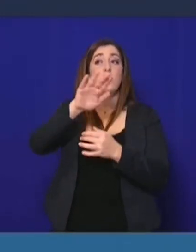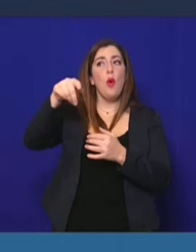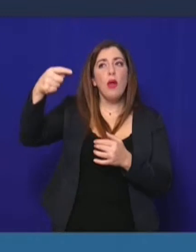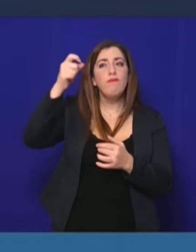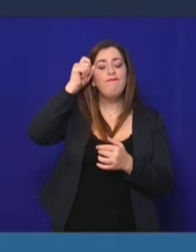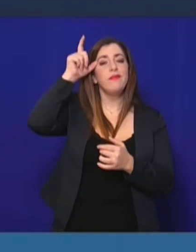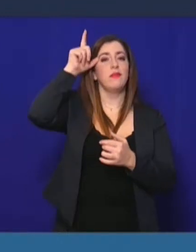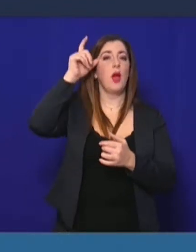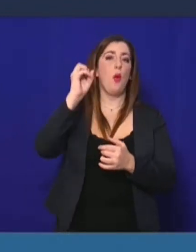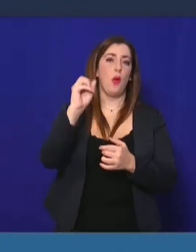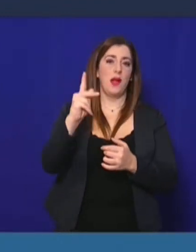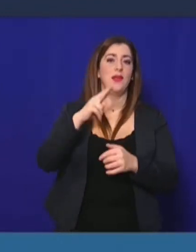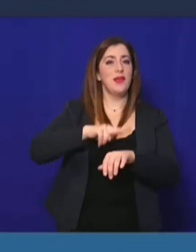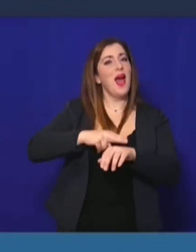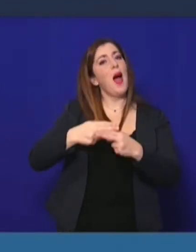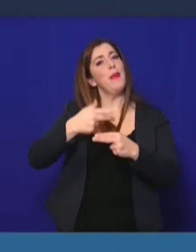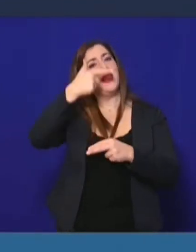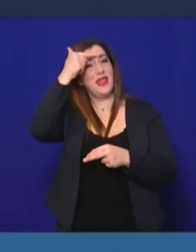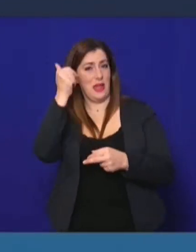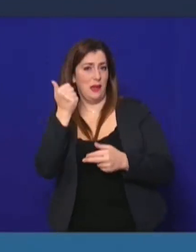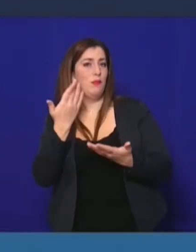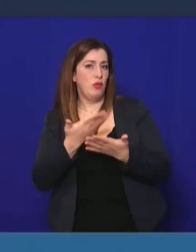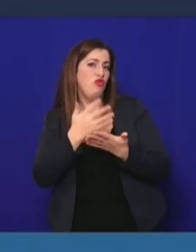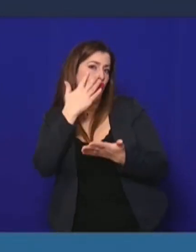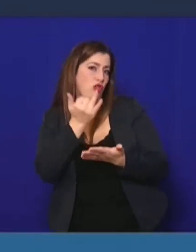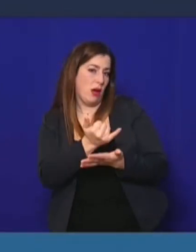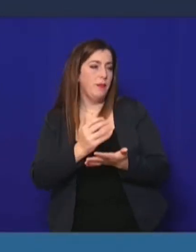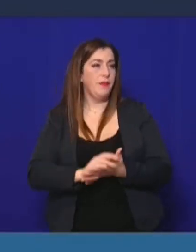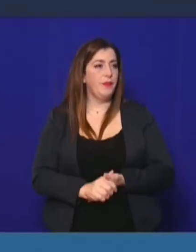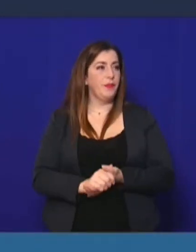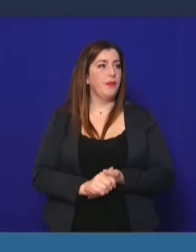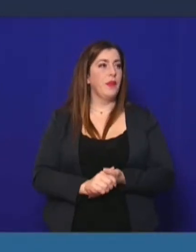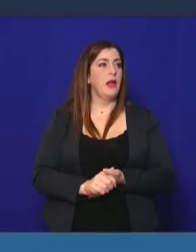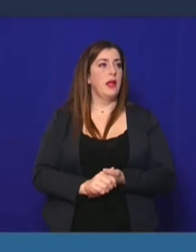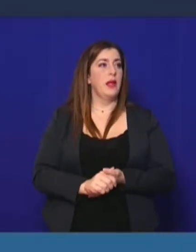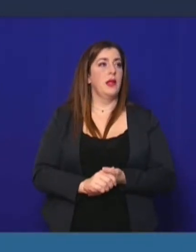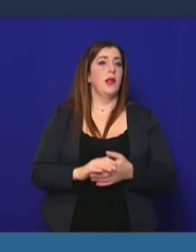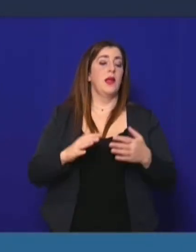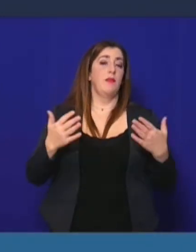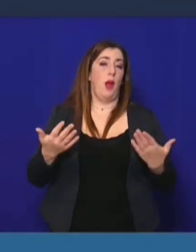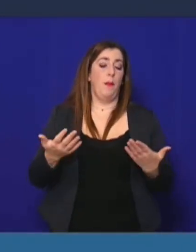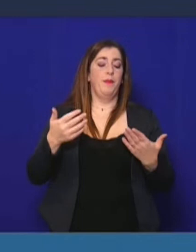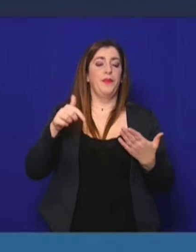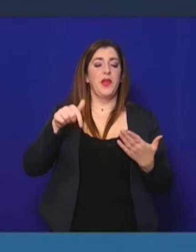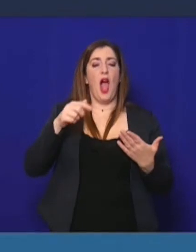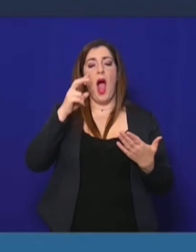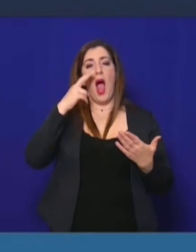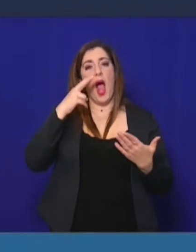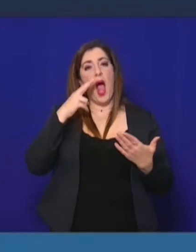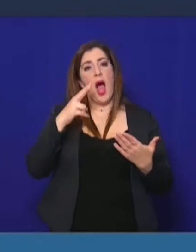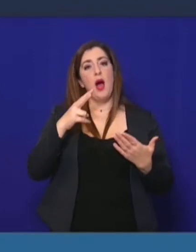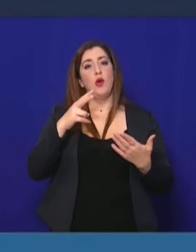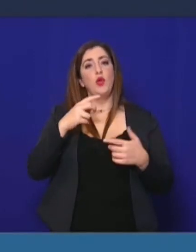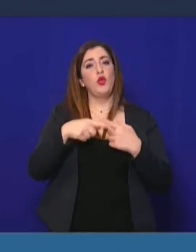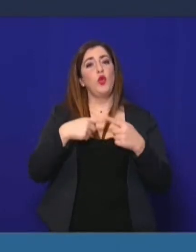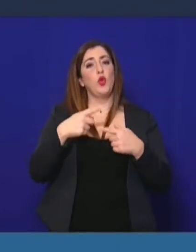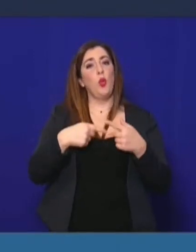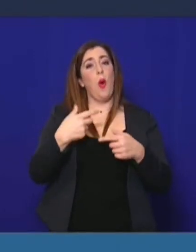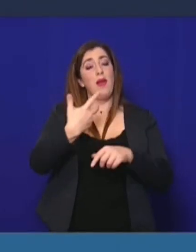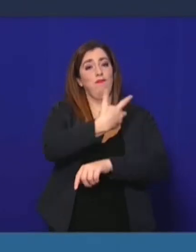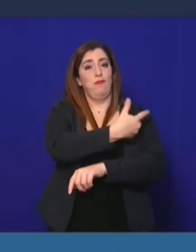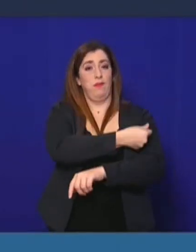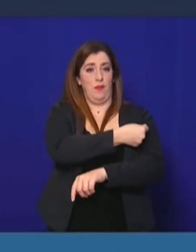huma importanti il-mezzi ta' mitigazzjoni, imma il-tilqima li hija tilqima li qed naraw li hija effettiva sa